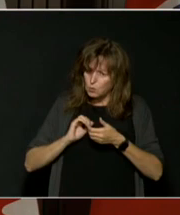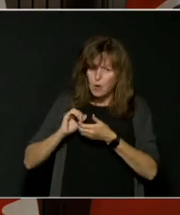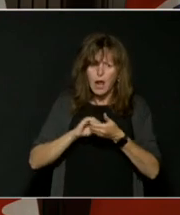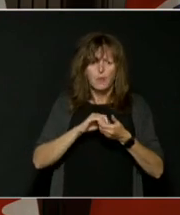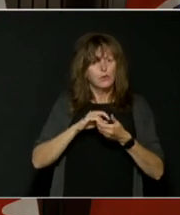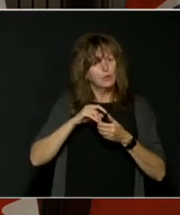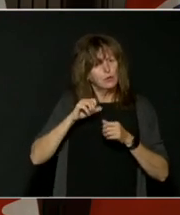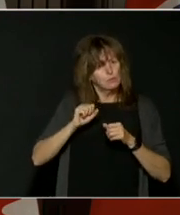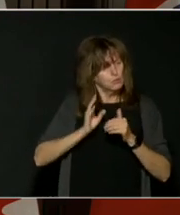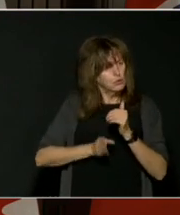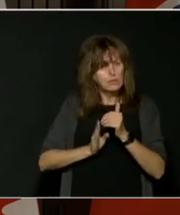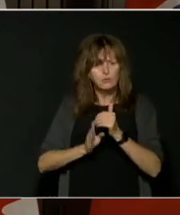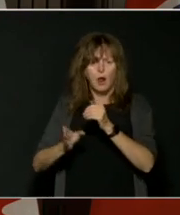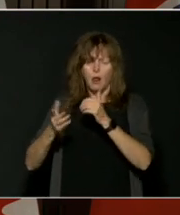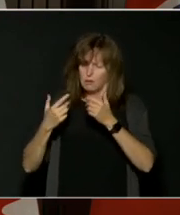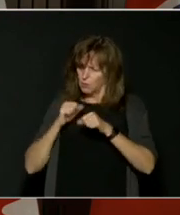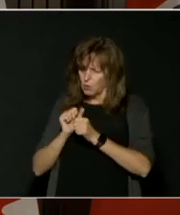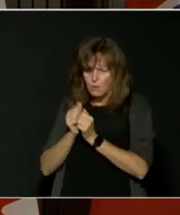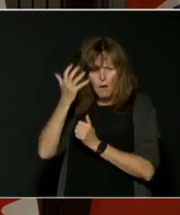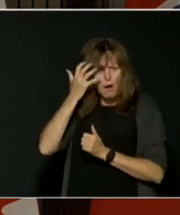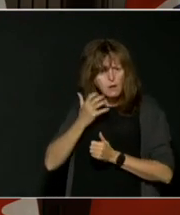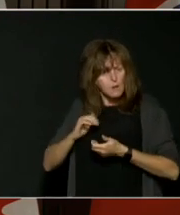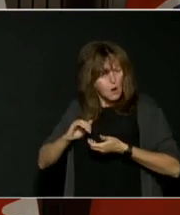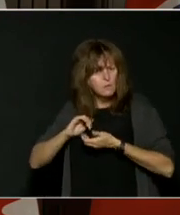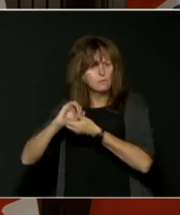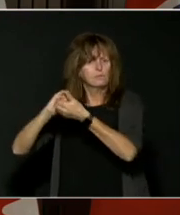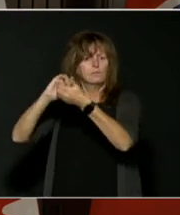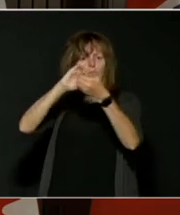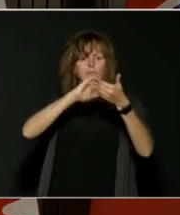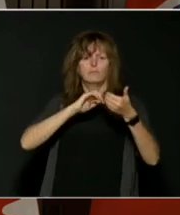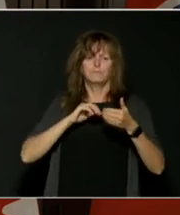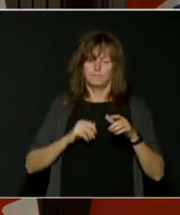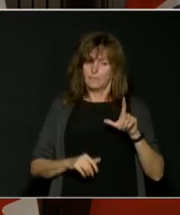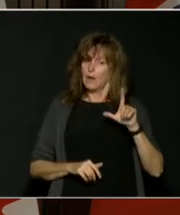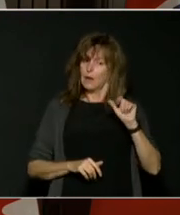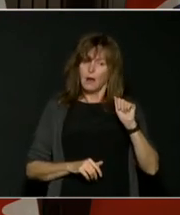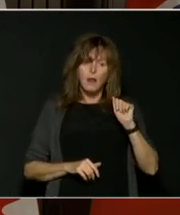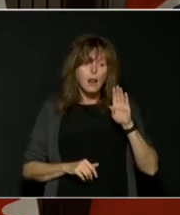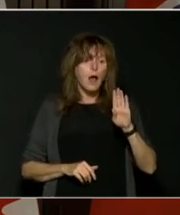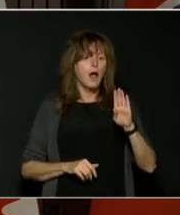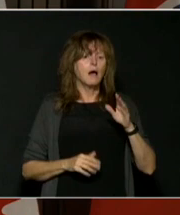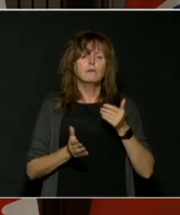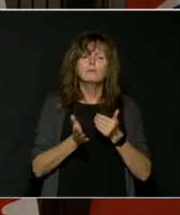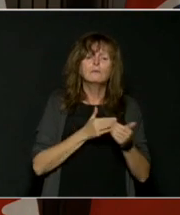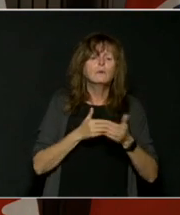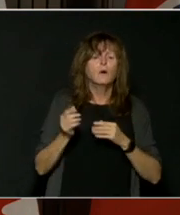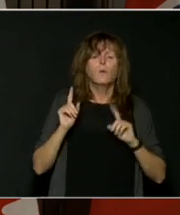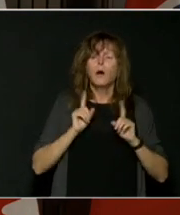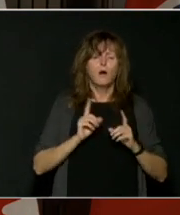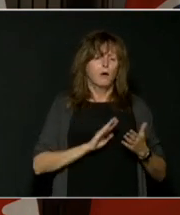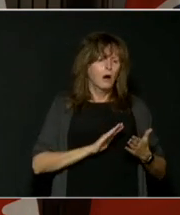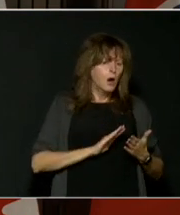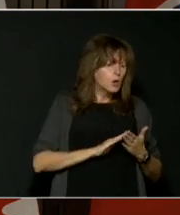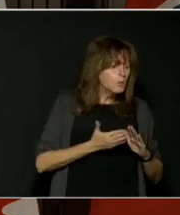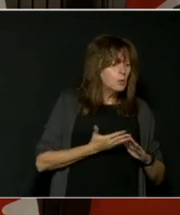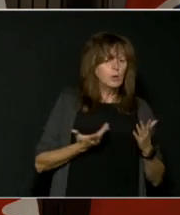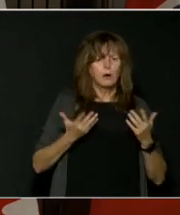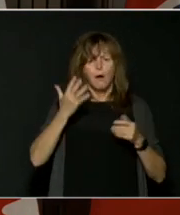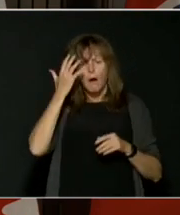really has been a coordinated system, and to my knowledge there was no impact at the